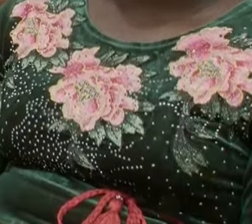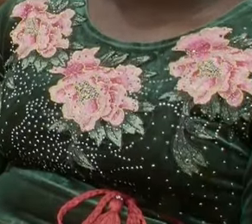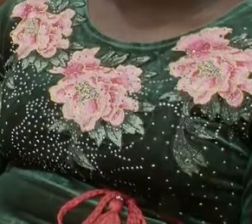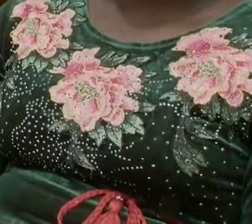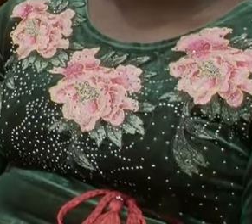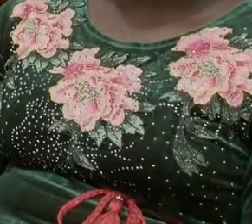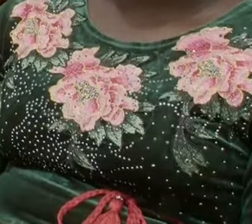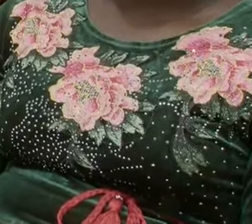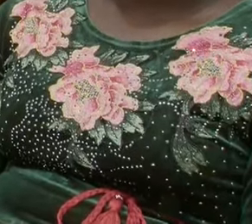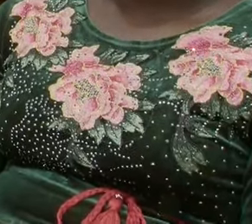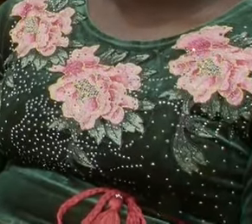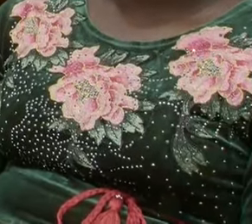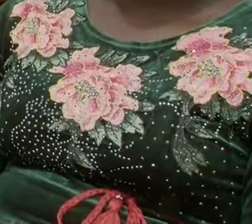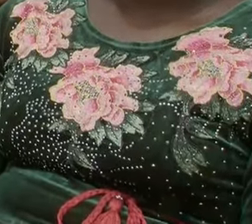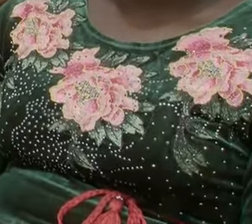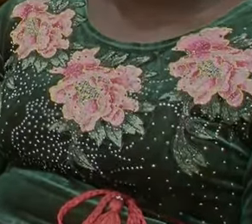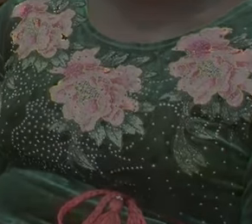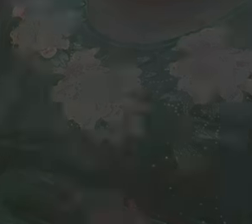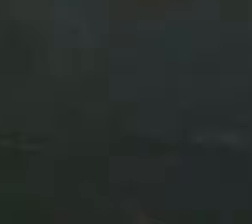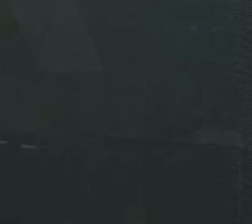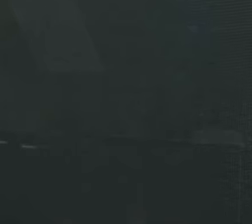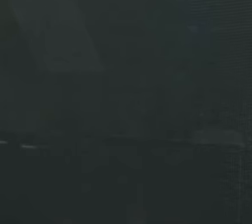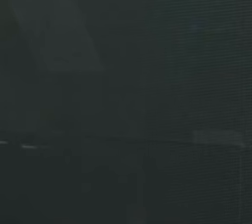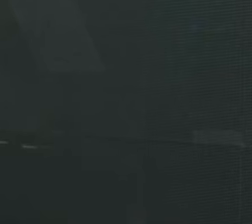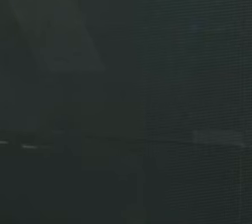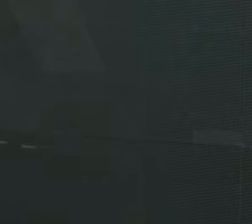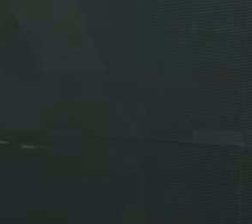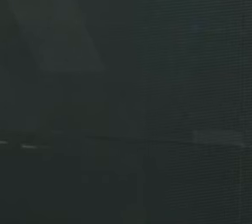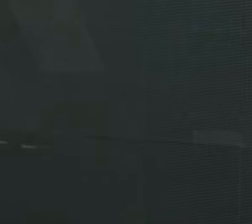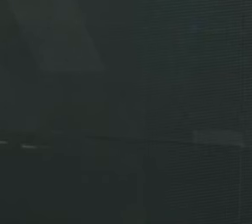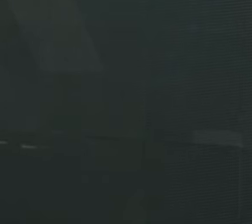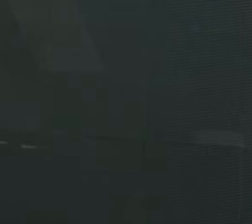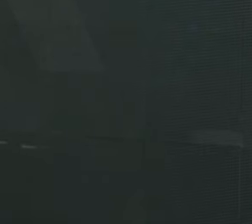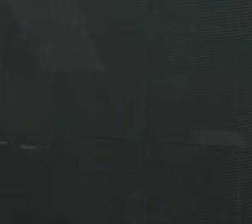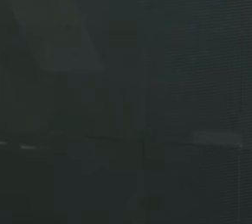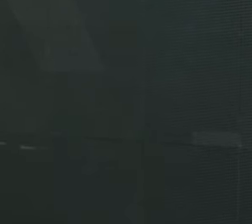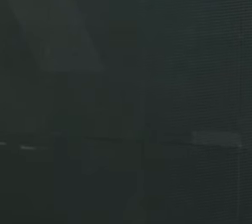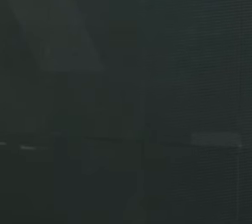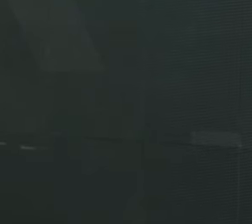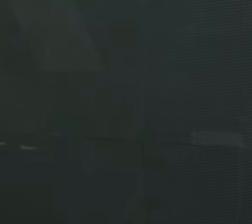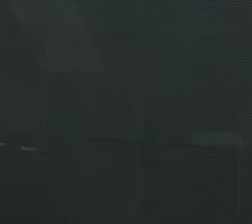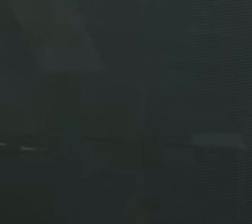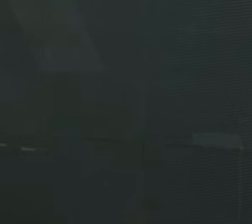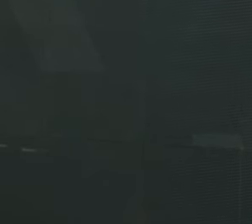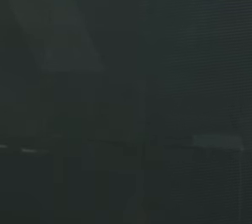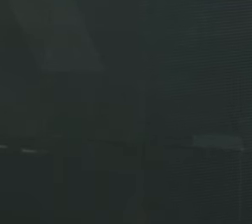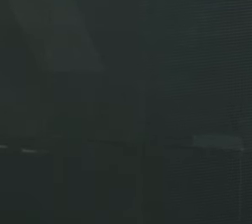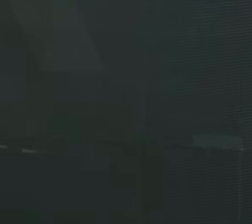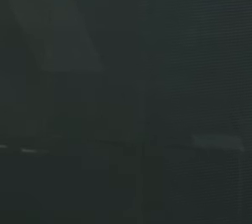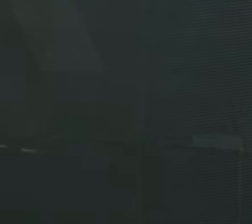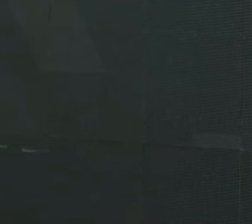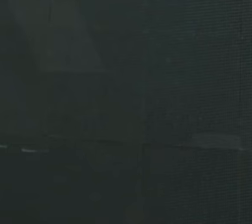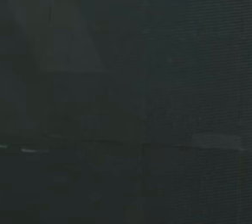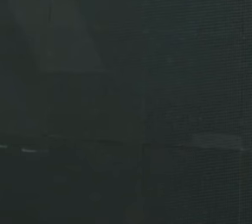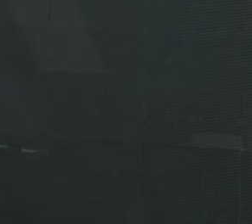class? Are you on the field? Are you playing with friends? Are you meeting a stranger?